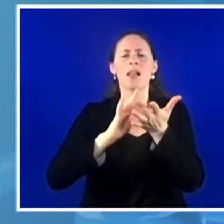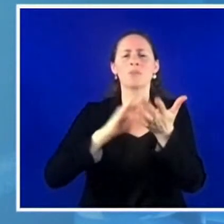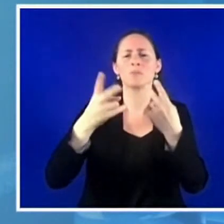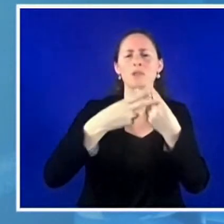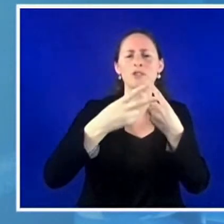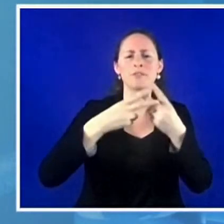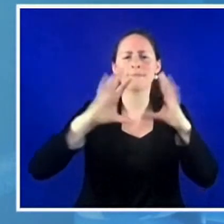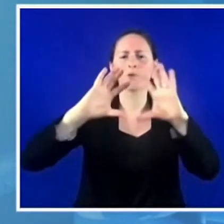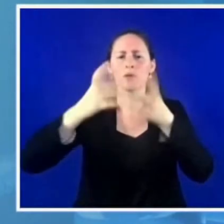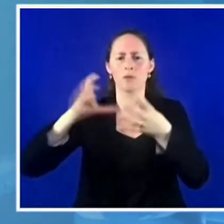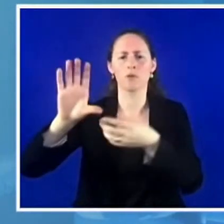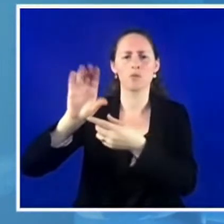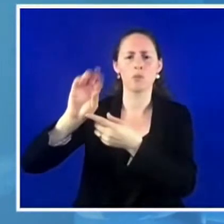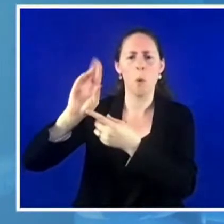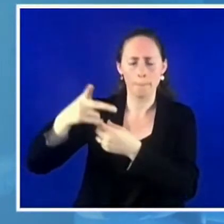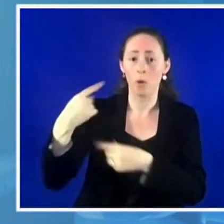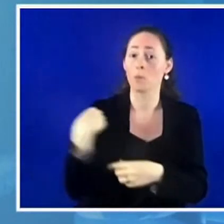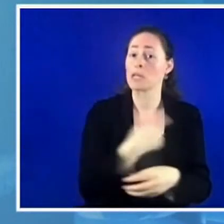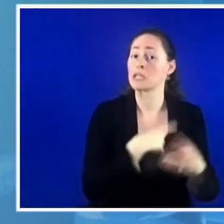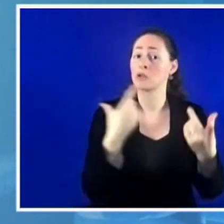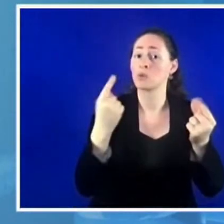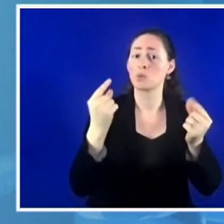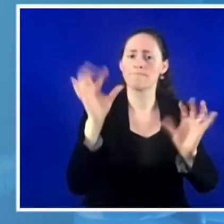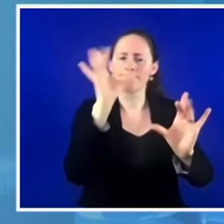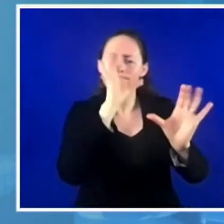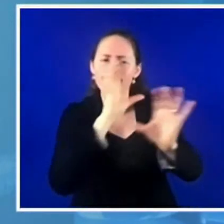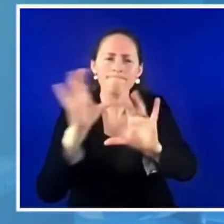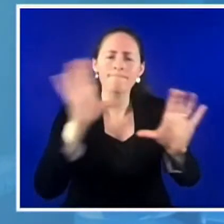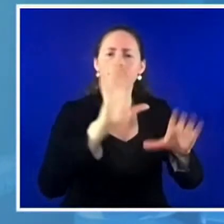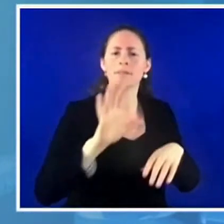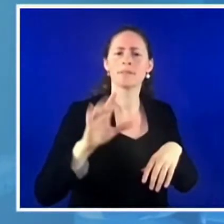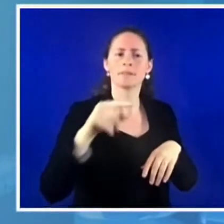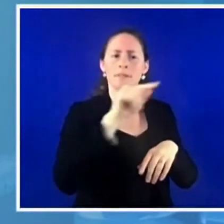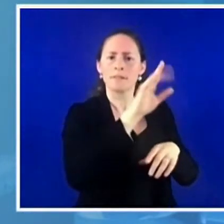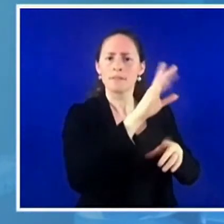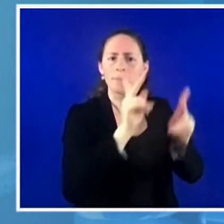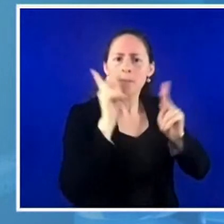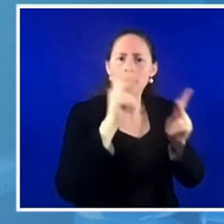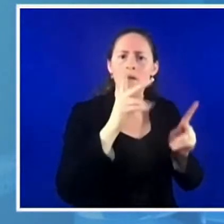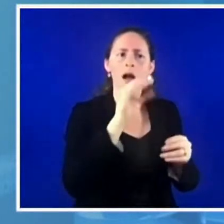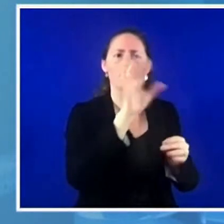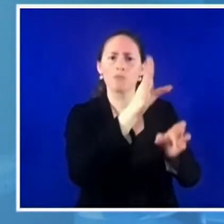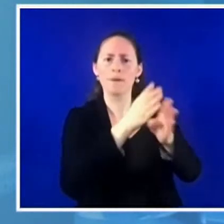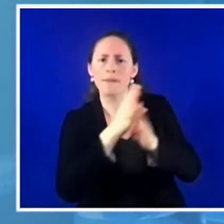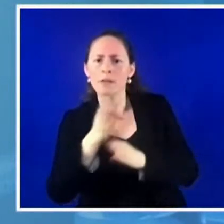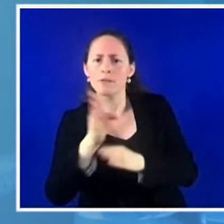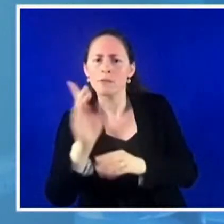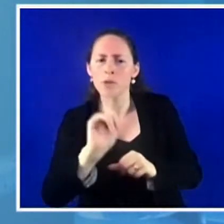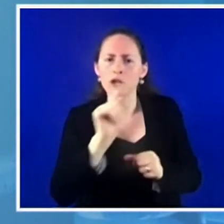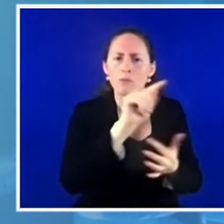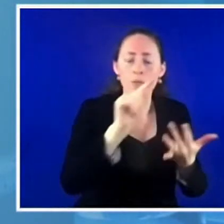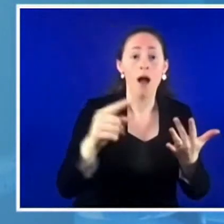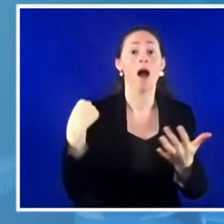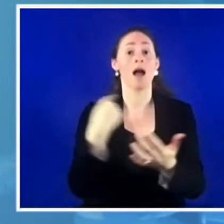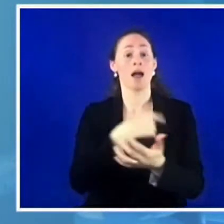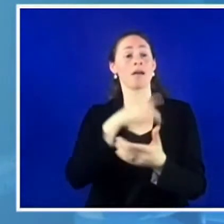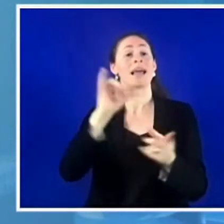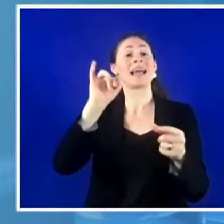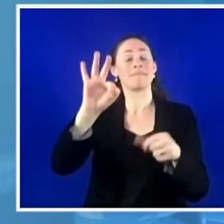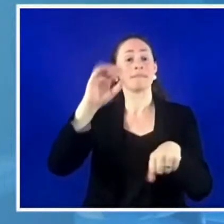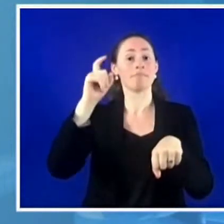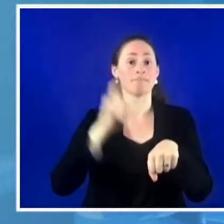name, your profession, and be called to help in a state of emergency and